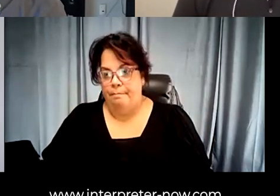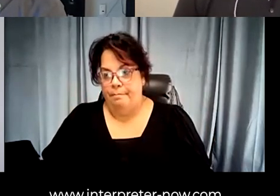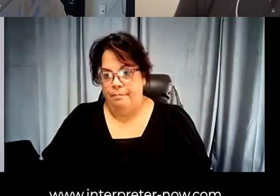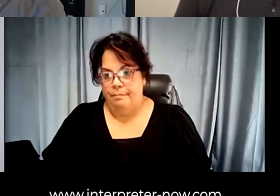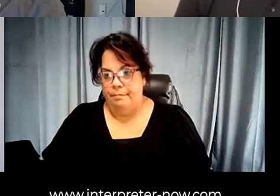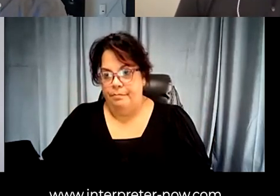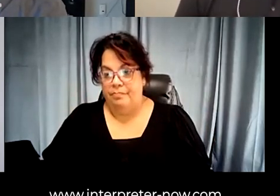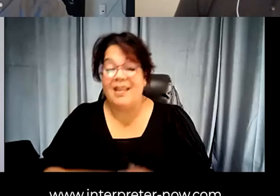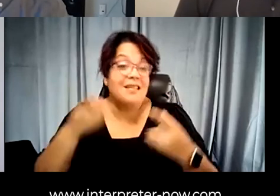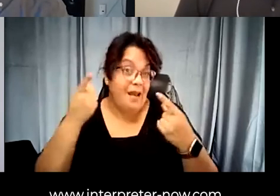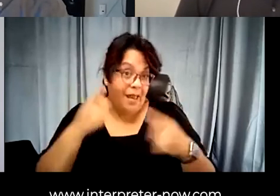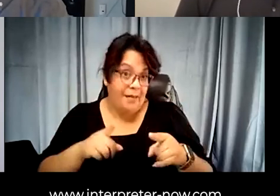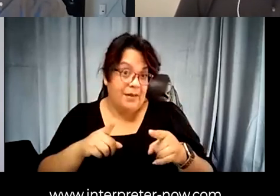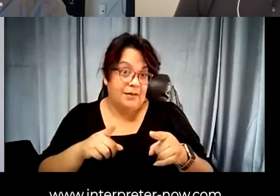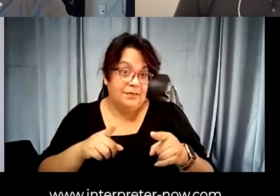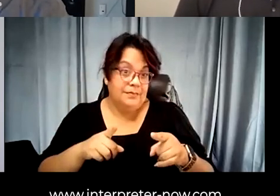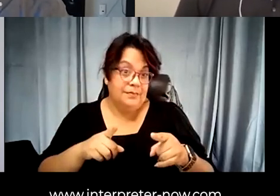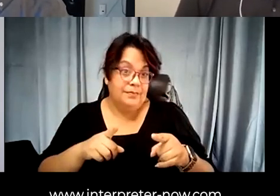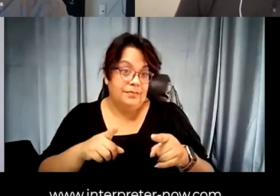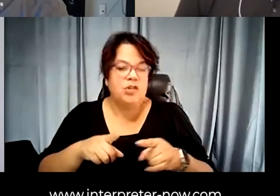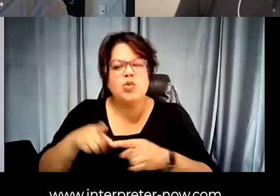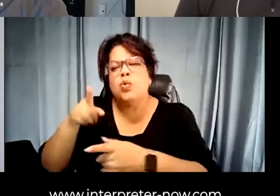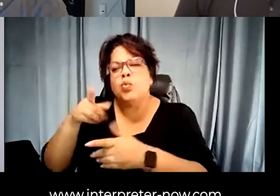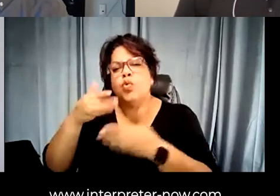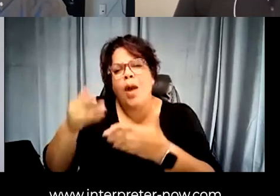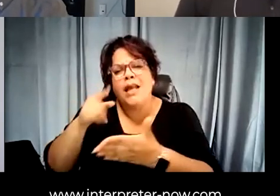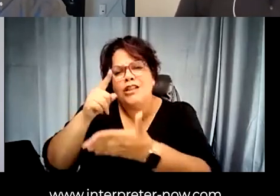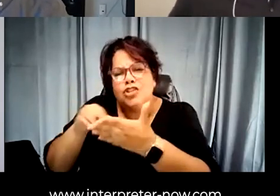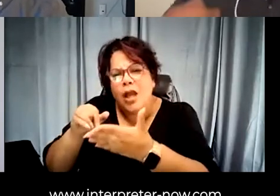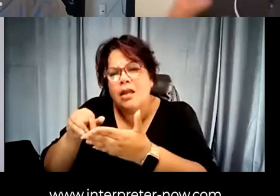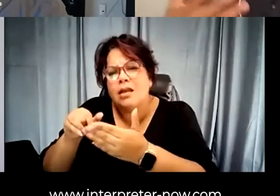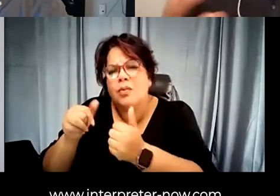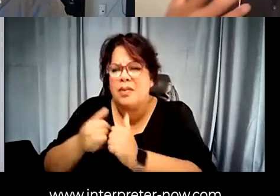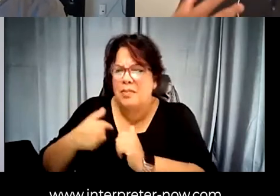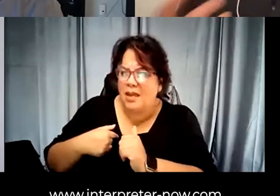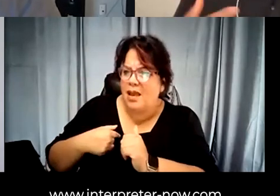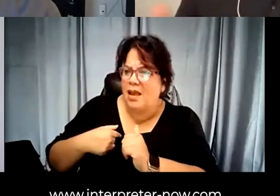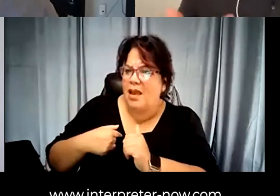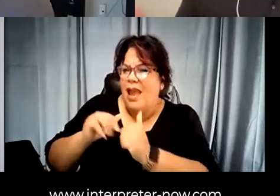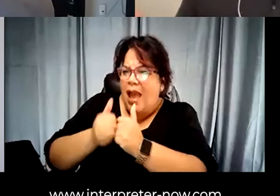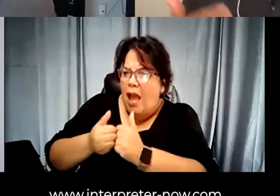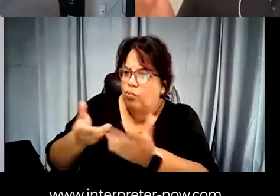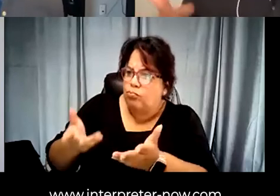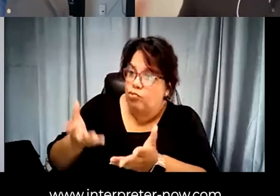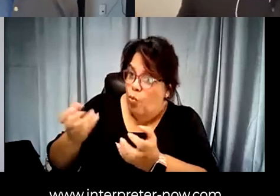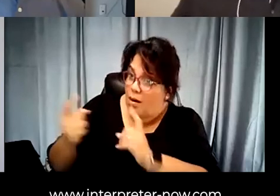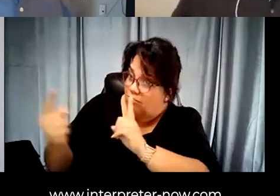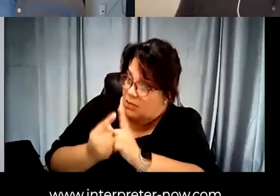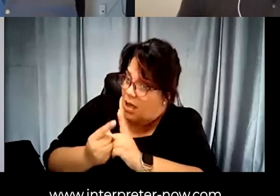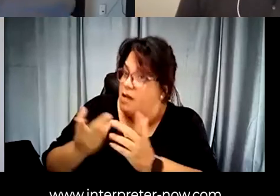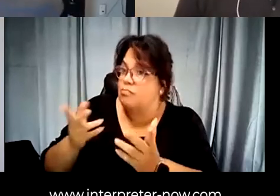and it happened. So check on me. And when they checked on me, like check, you know, however that communicate, like, hey, let's meet up for